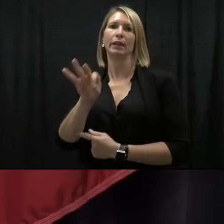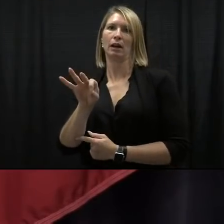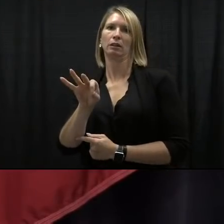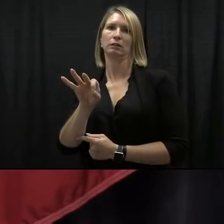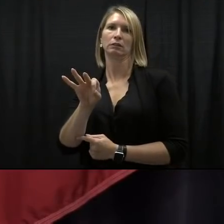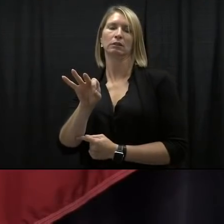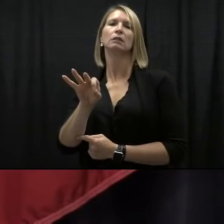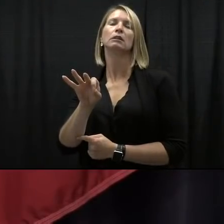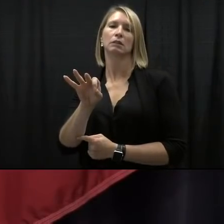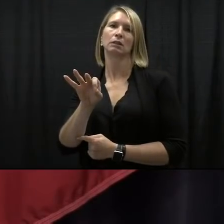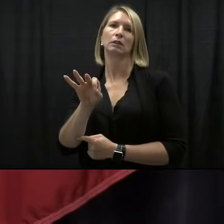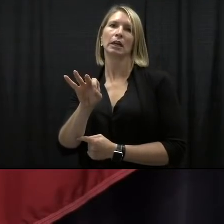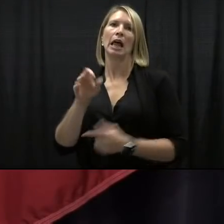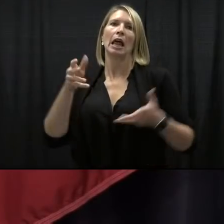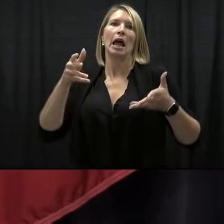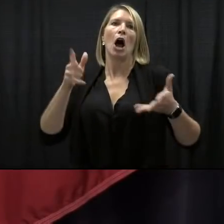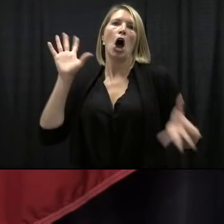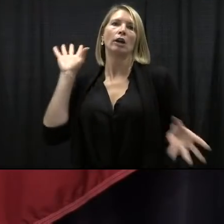total numbers to